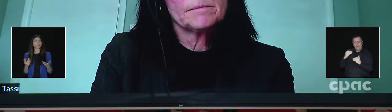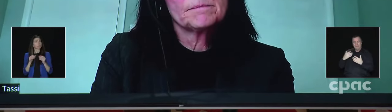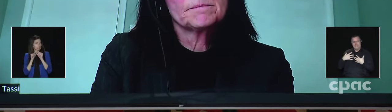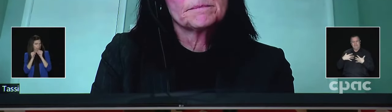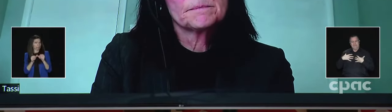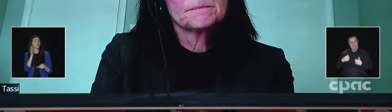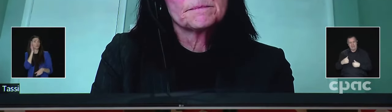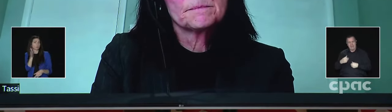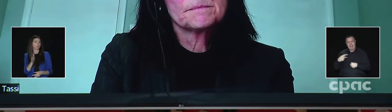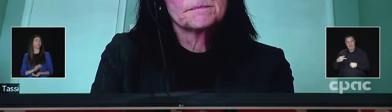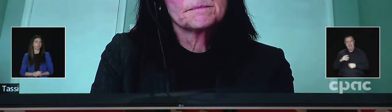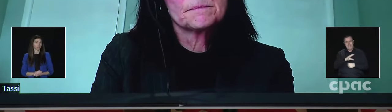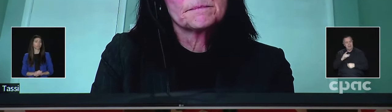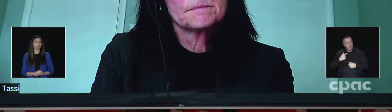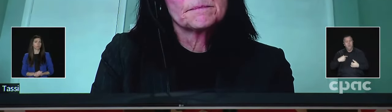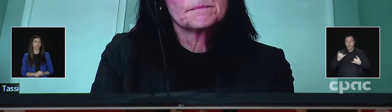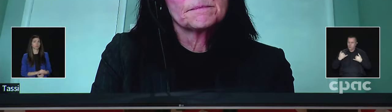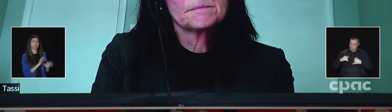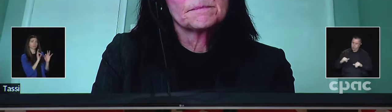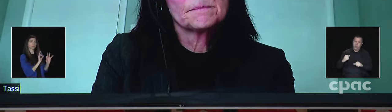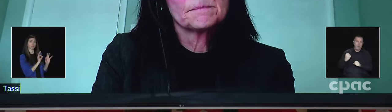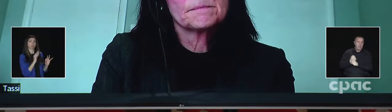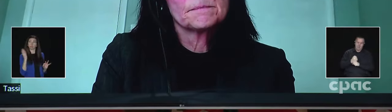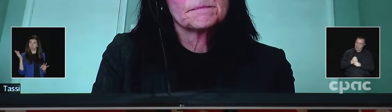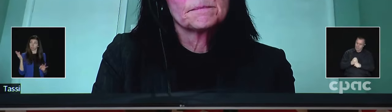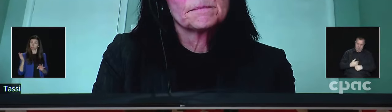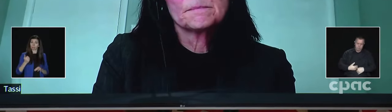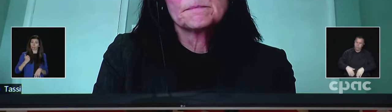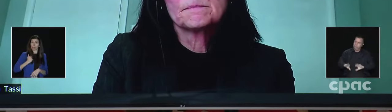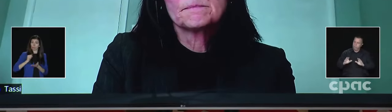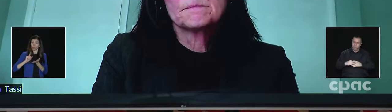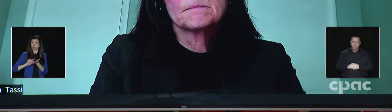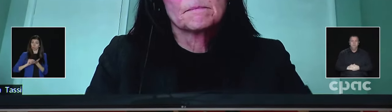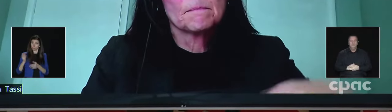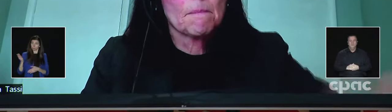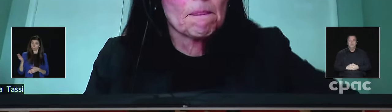track. Canadian Press.